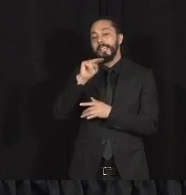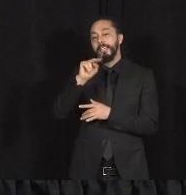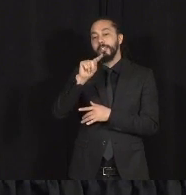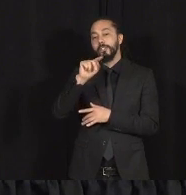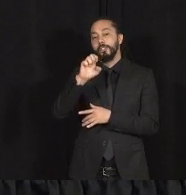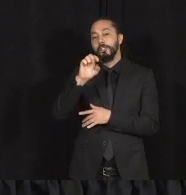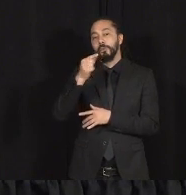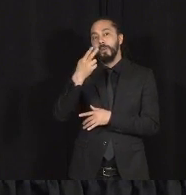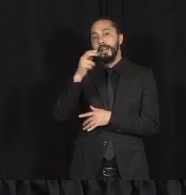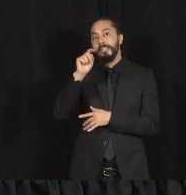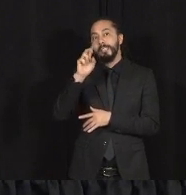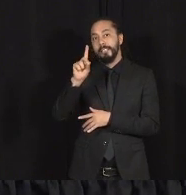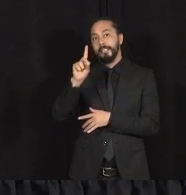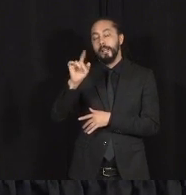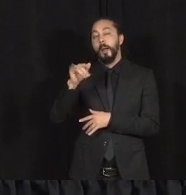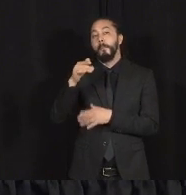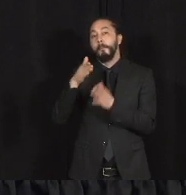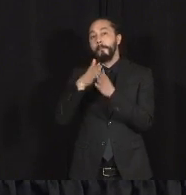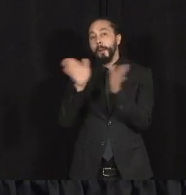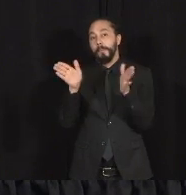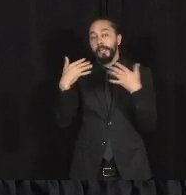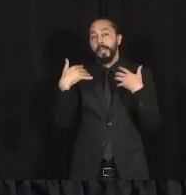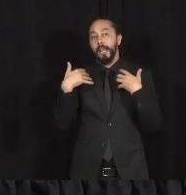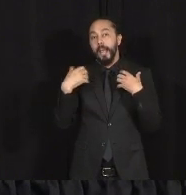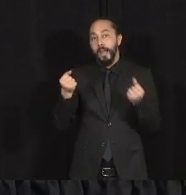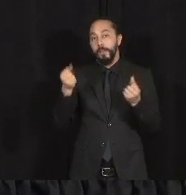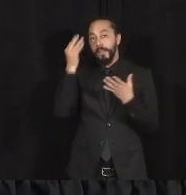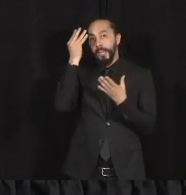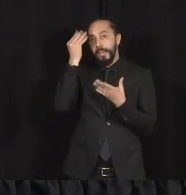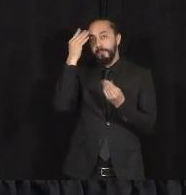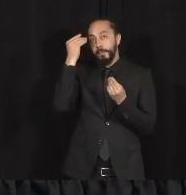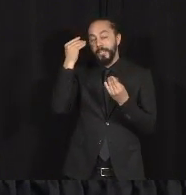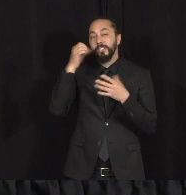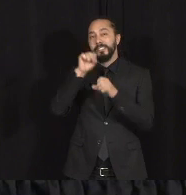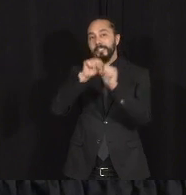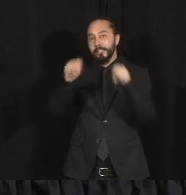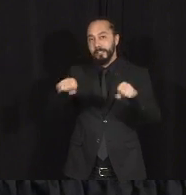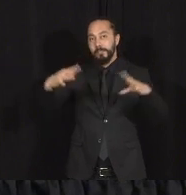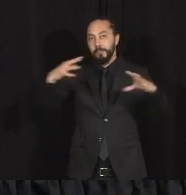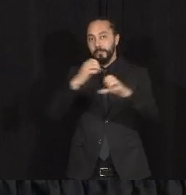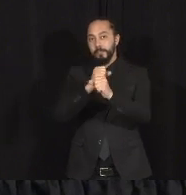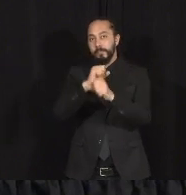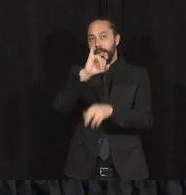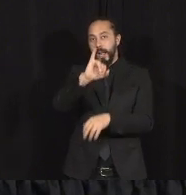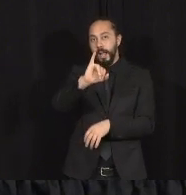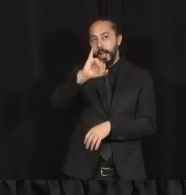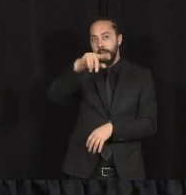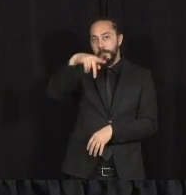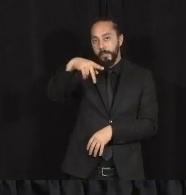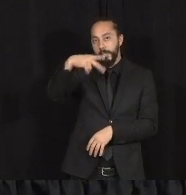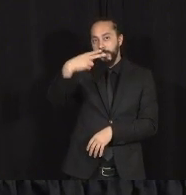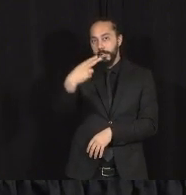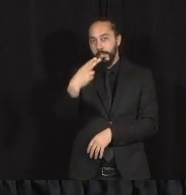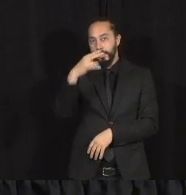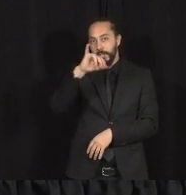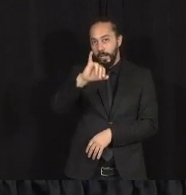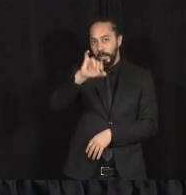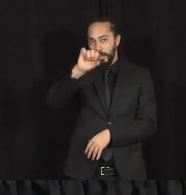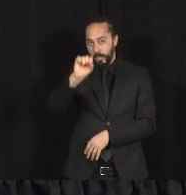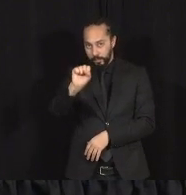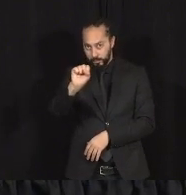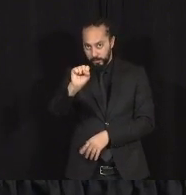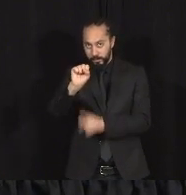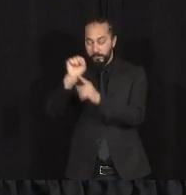fully understand that it may appear confusing or even frustrating for some members of the